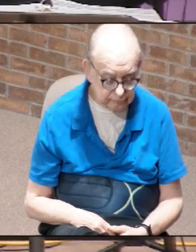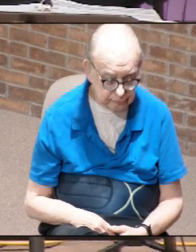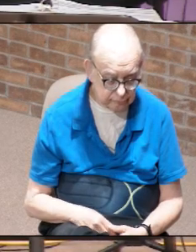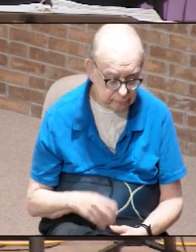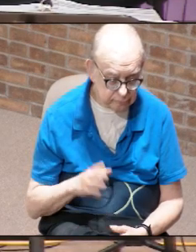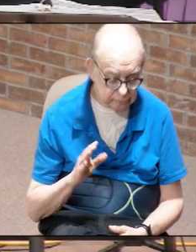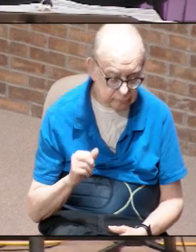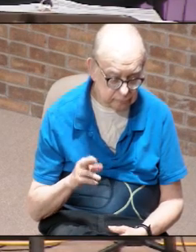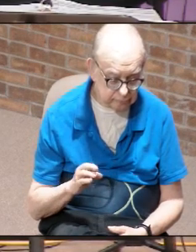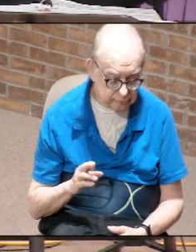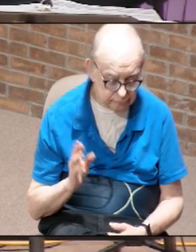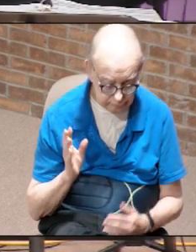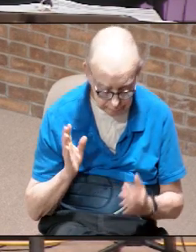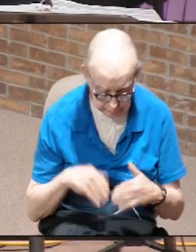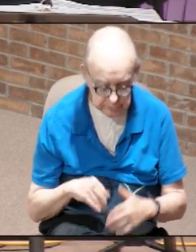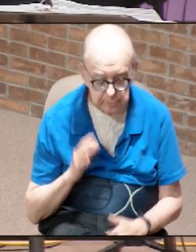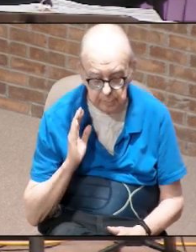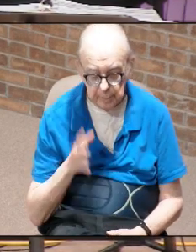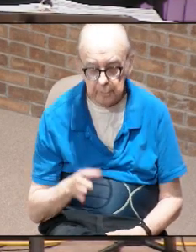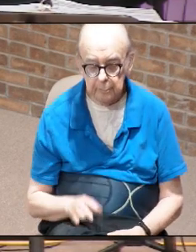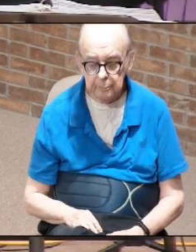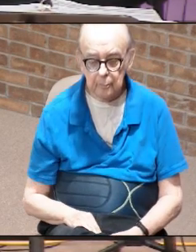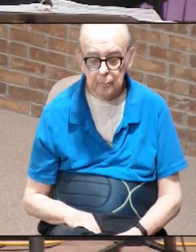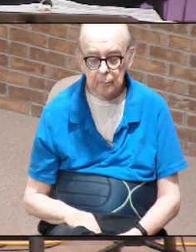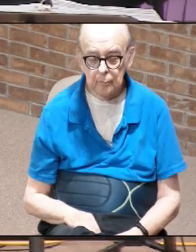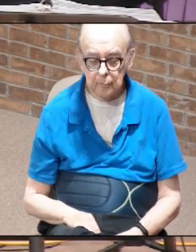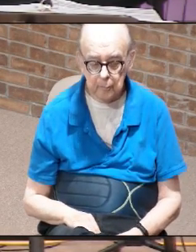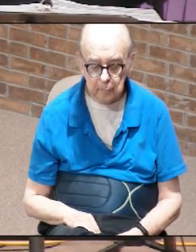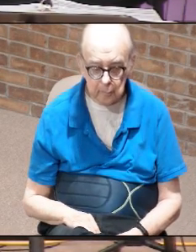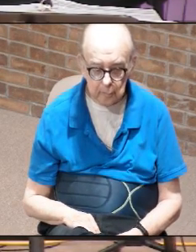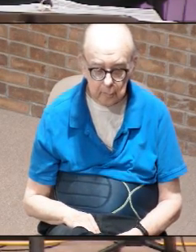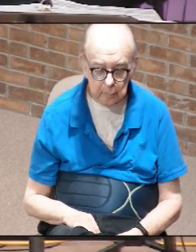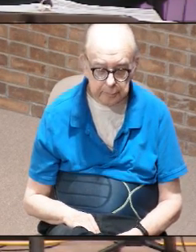Your car will break down.